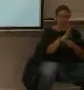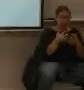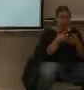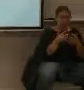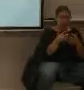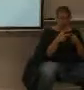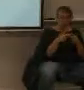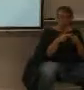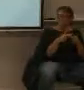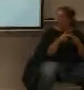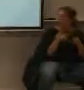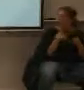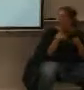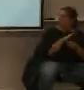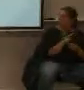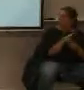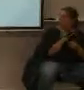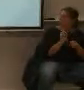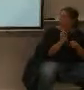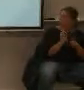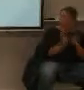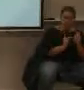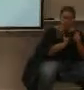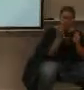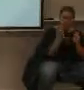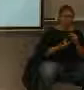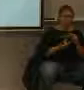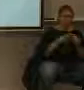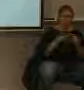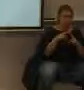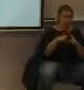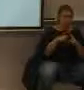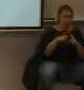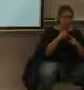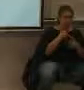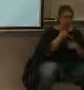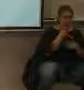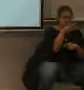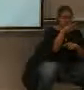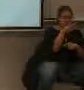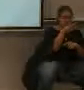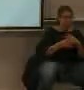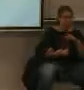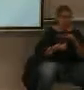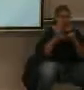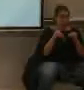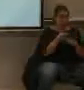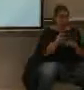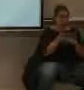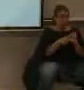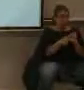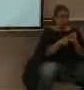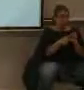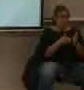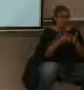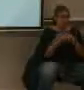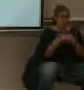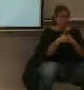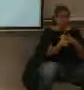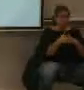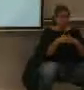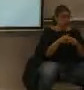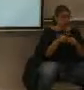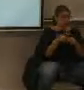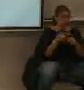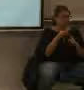And so there are these areas where people were increasing temperatures of water. In addition, when you put in a reservoir, oftentimes you'll increase the